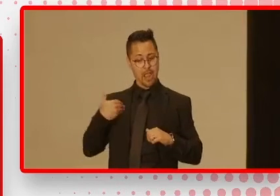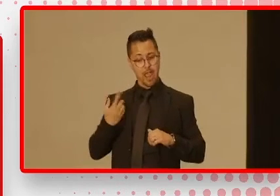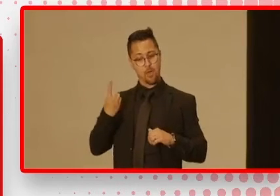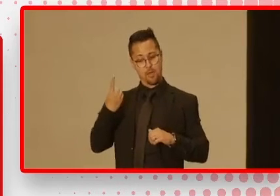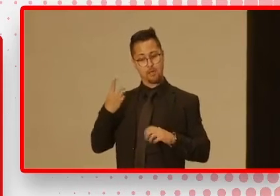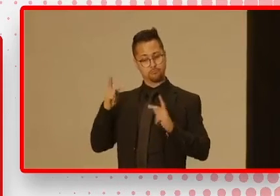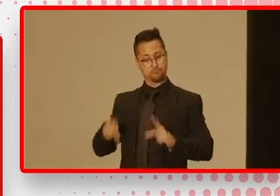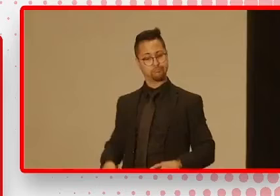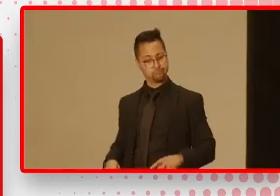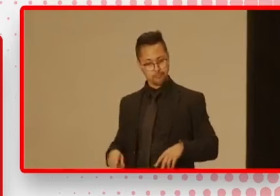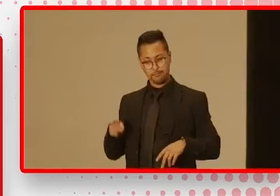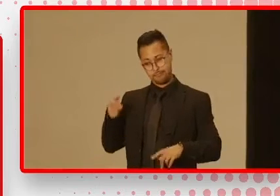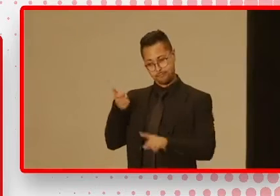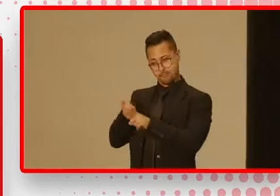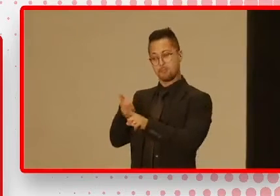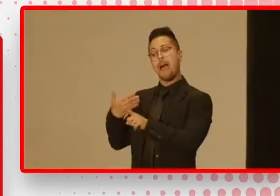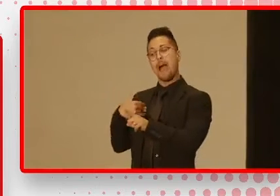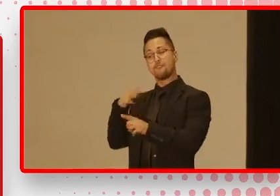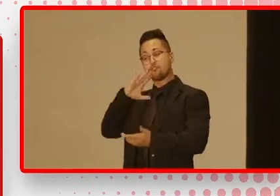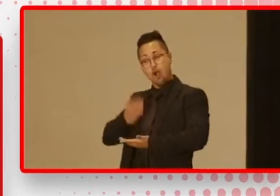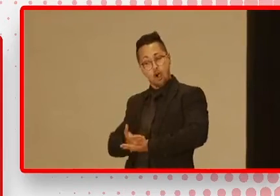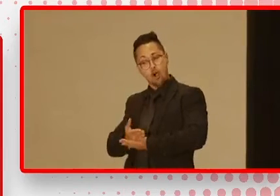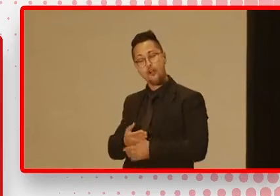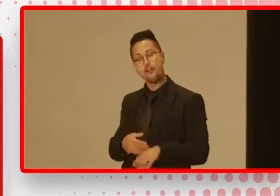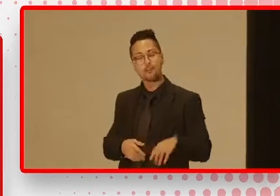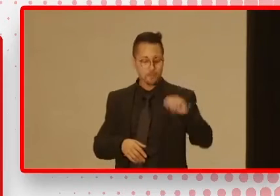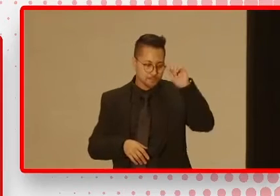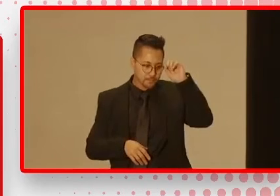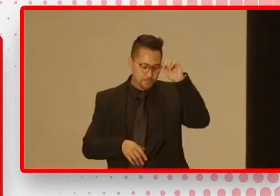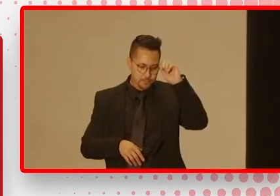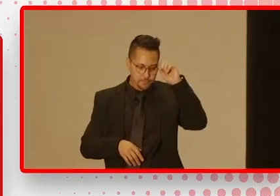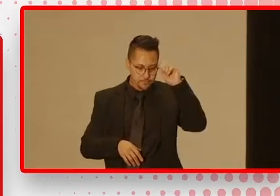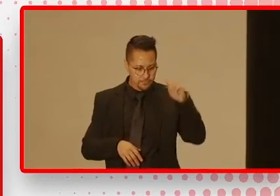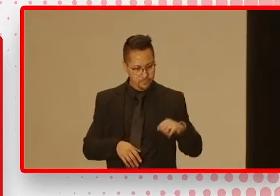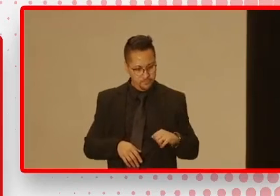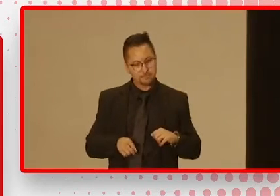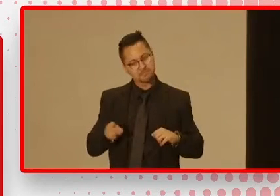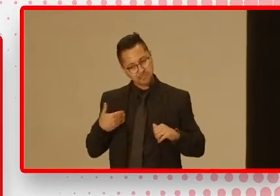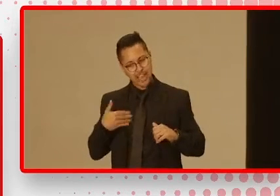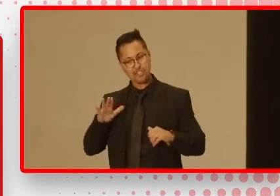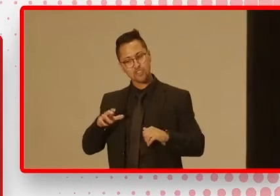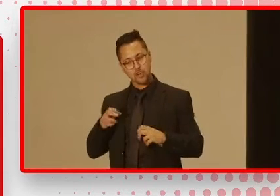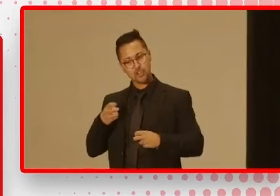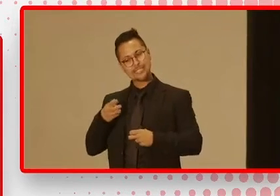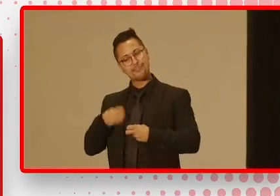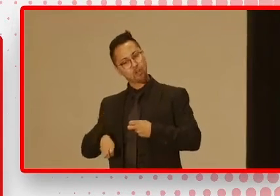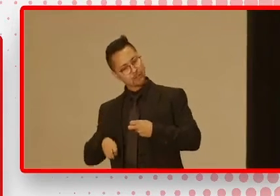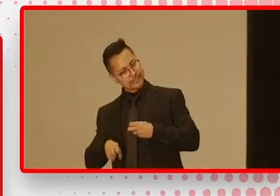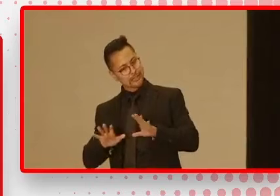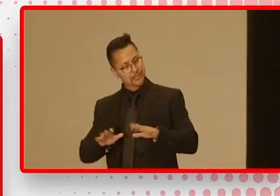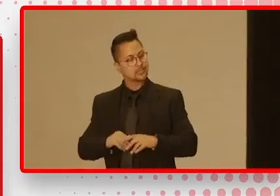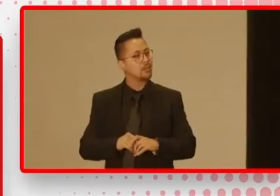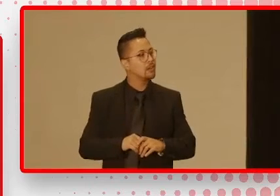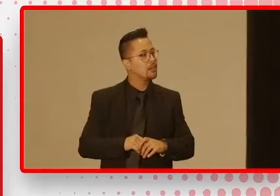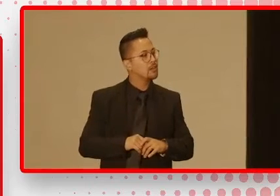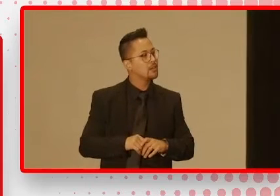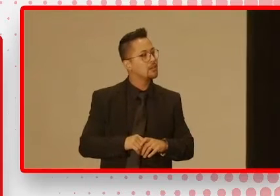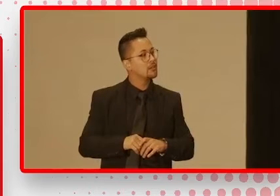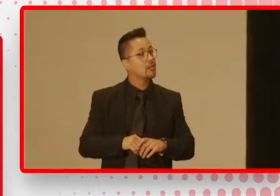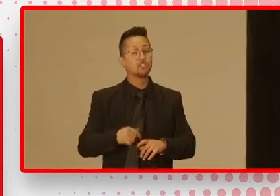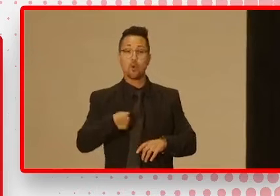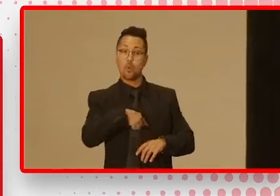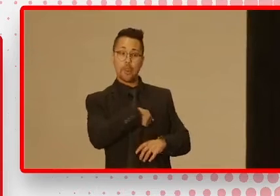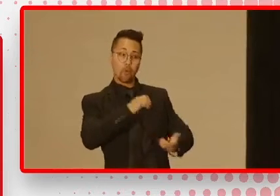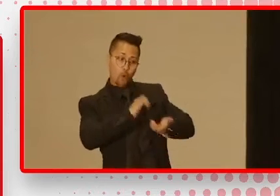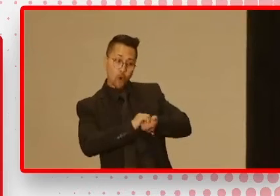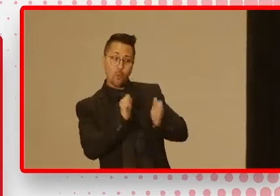that had a daughter, and she has her difficulty, but we work with vocational rehab.